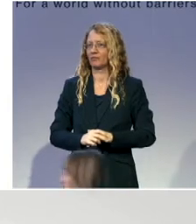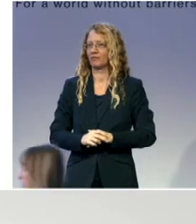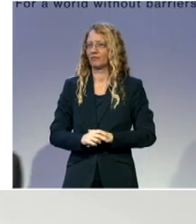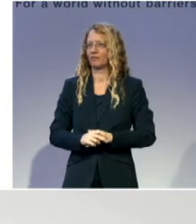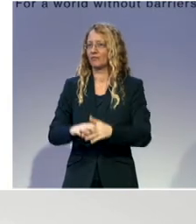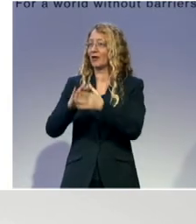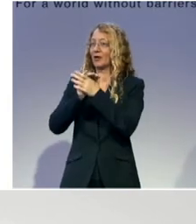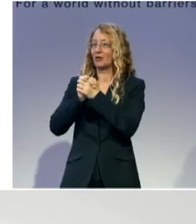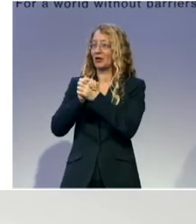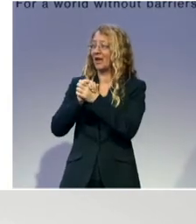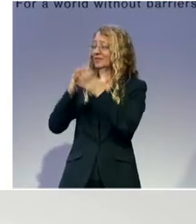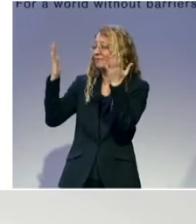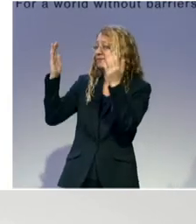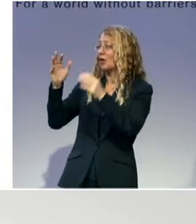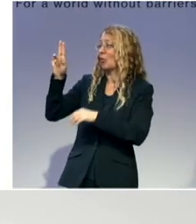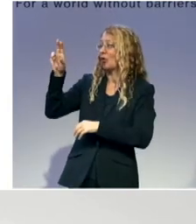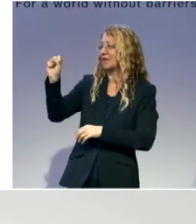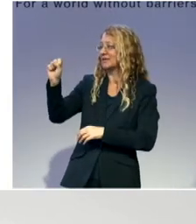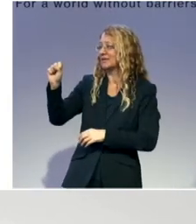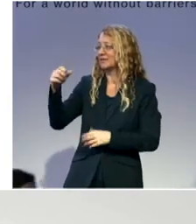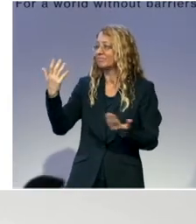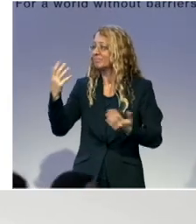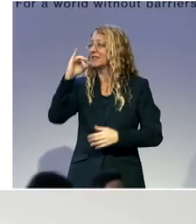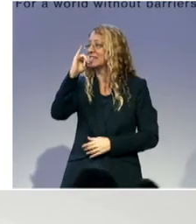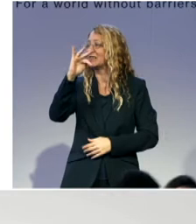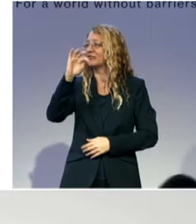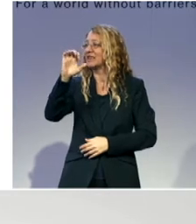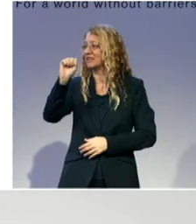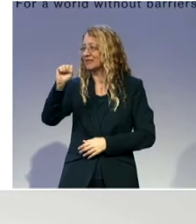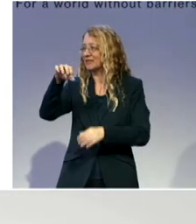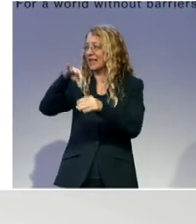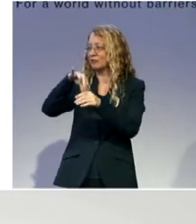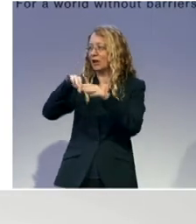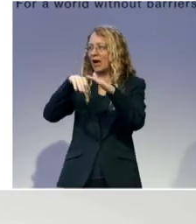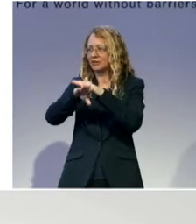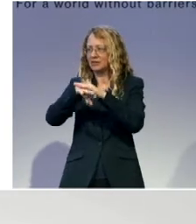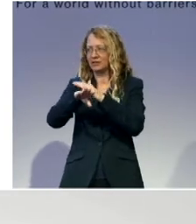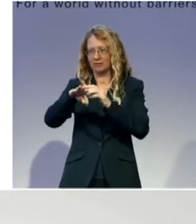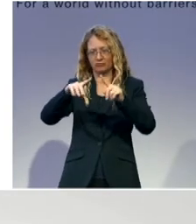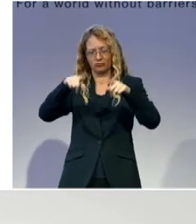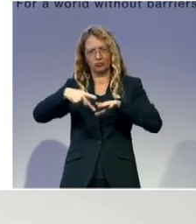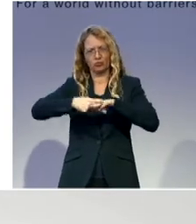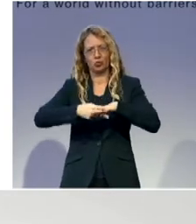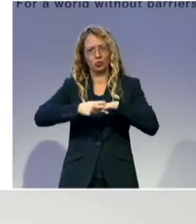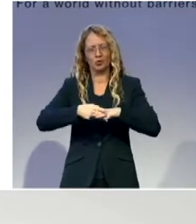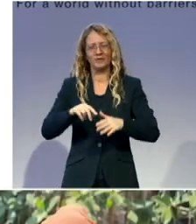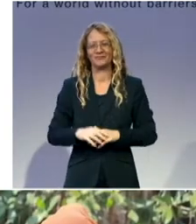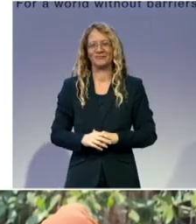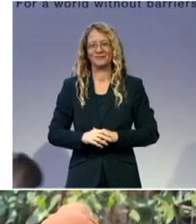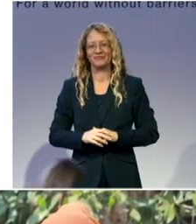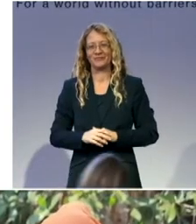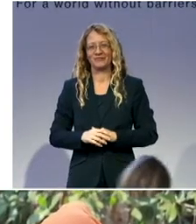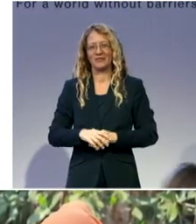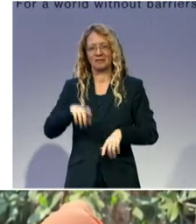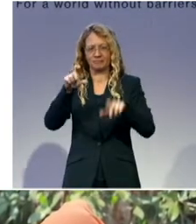Congratulations again to IFES for its Election Access Observation Toolkit in the United States. People with